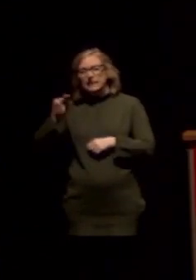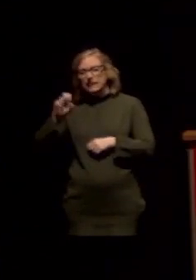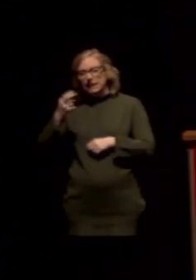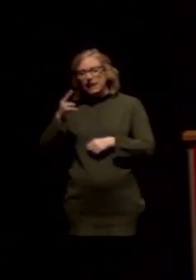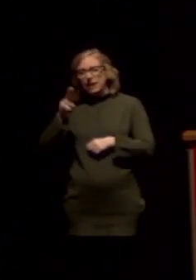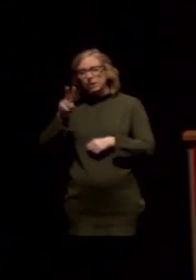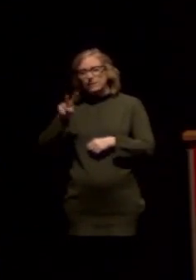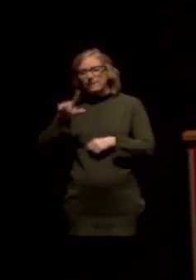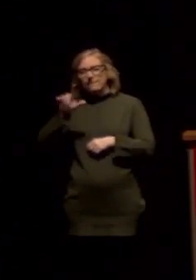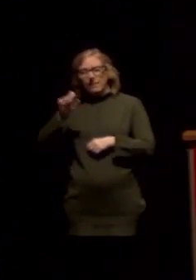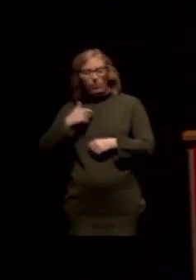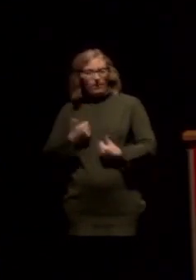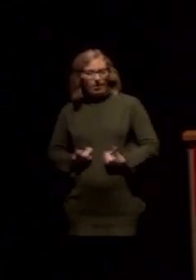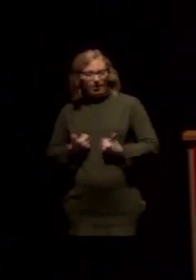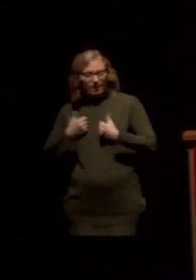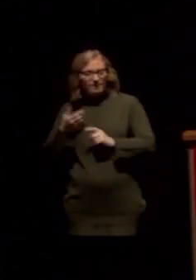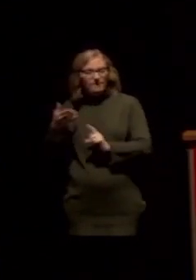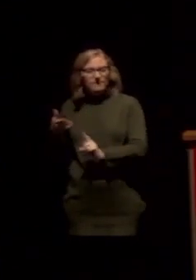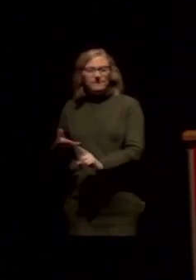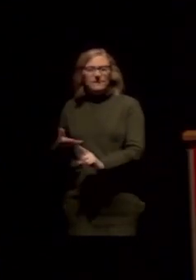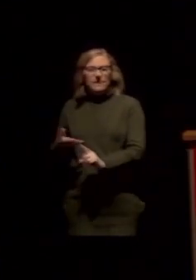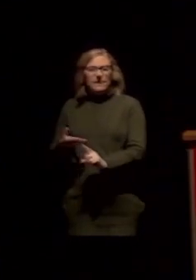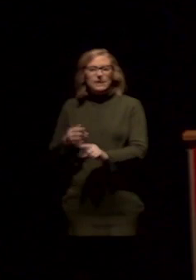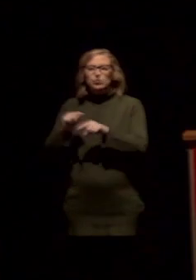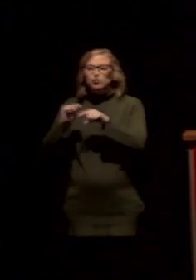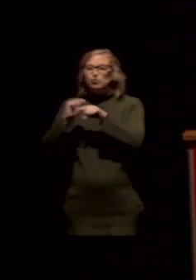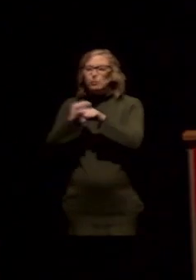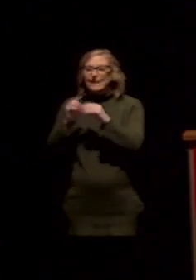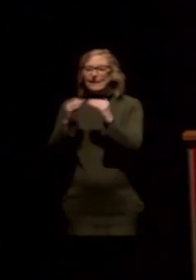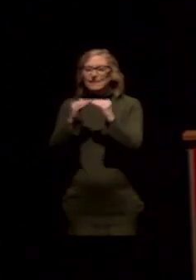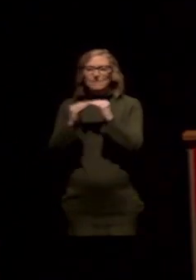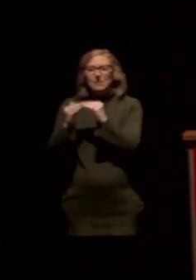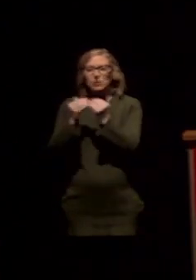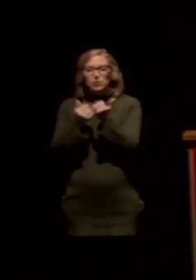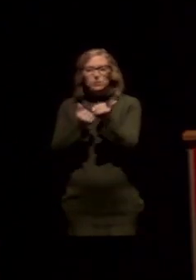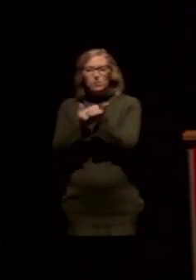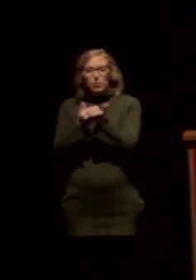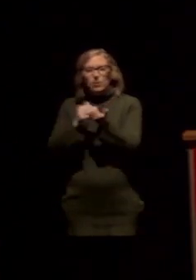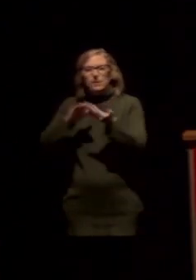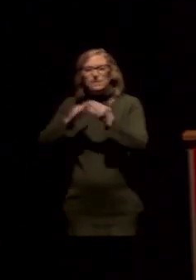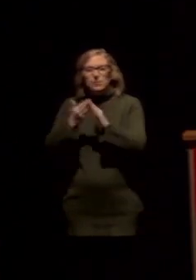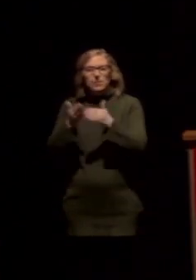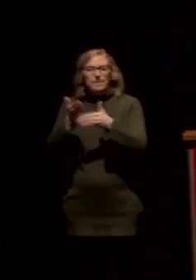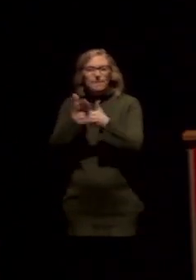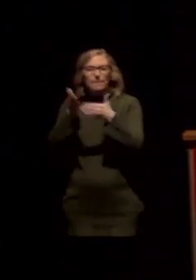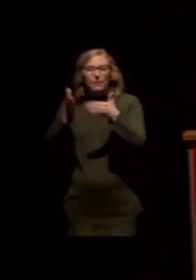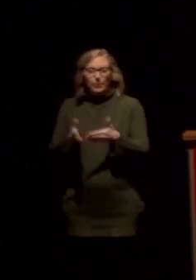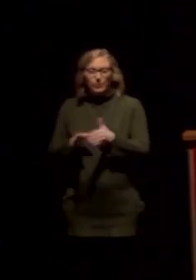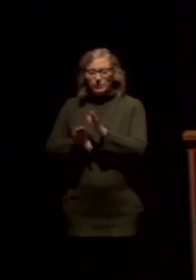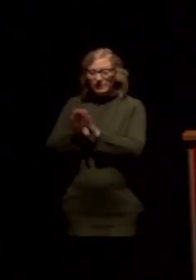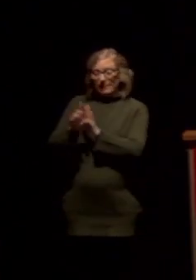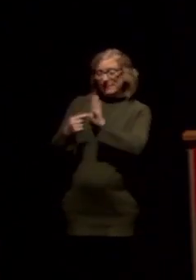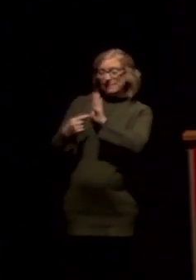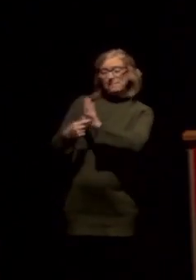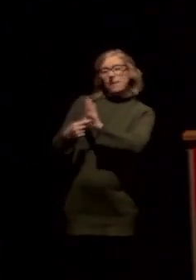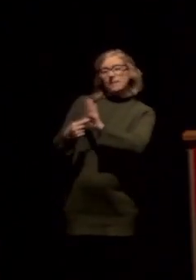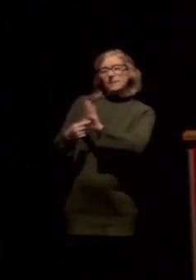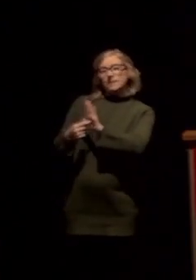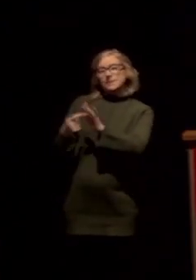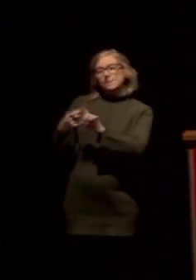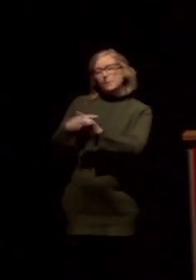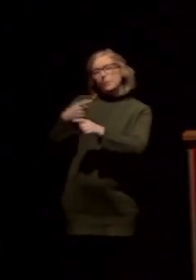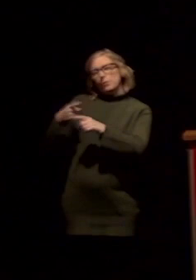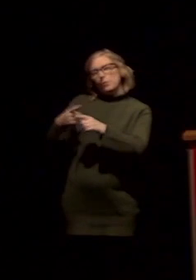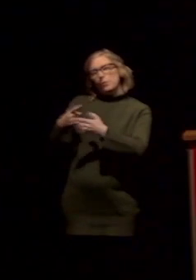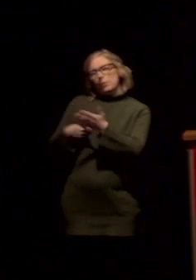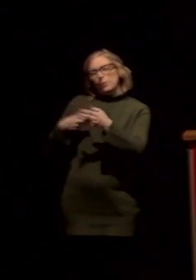is training peer support community partners. So building off models from what we